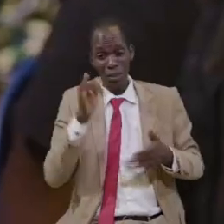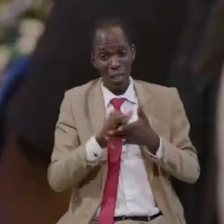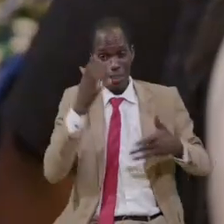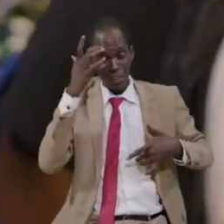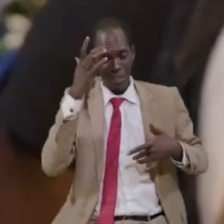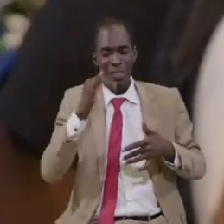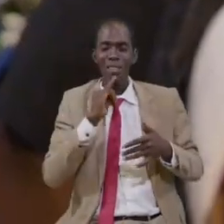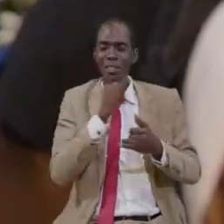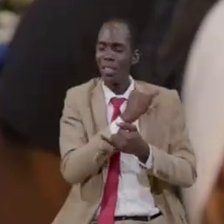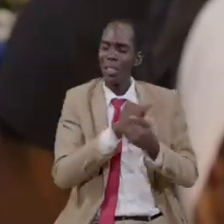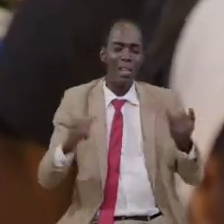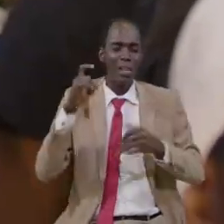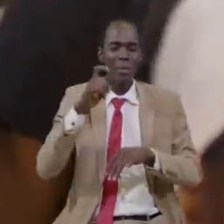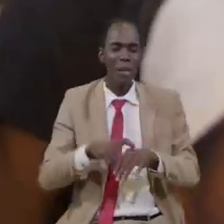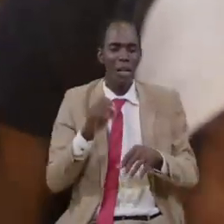that sickness.